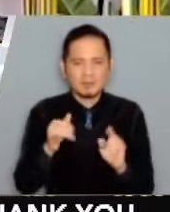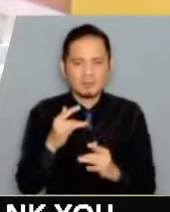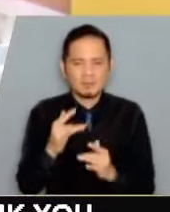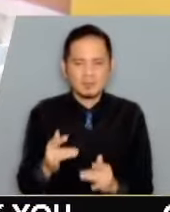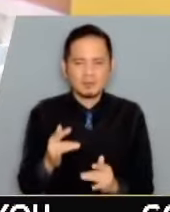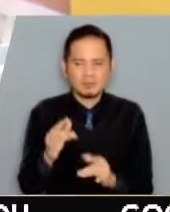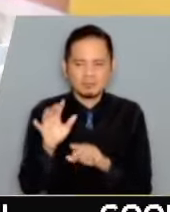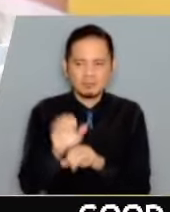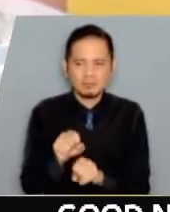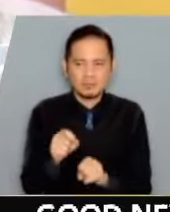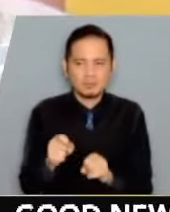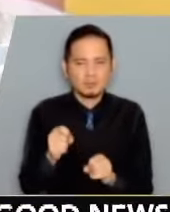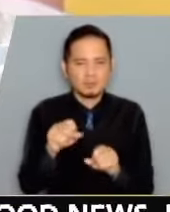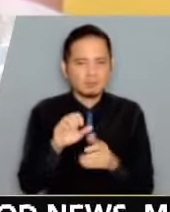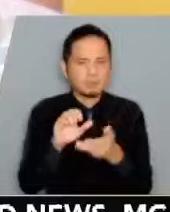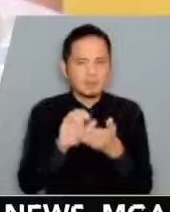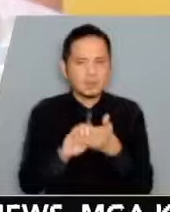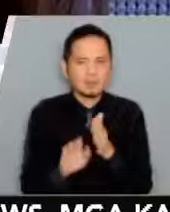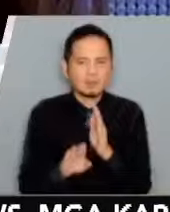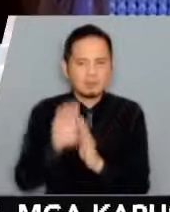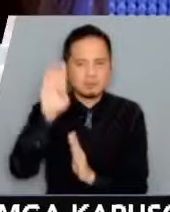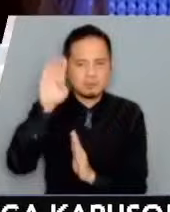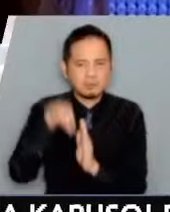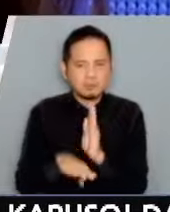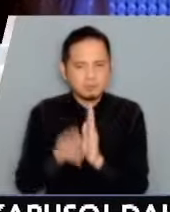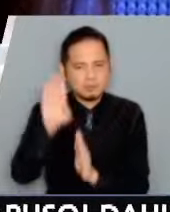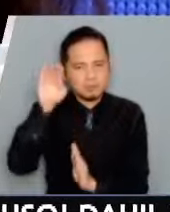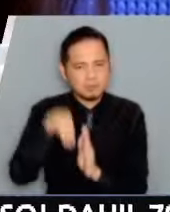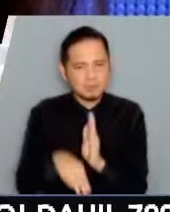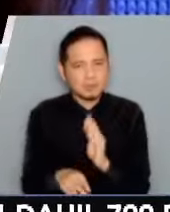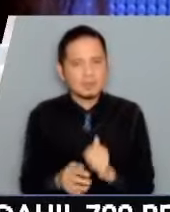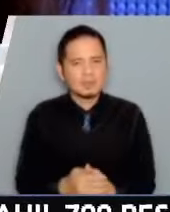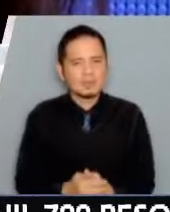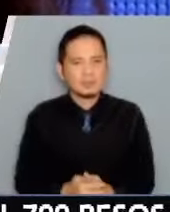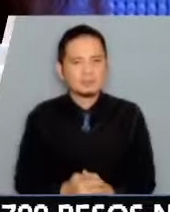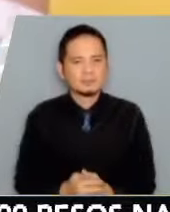learned there is be still, know there is a God.